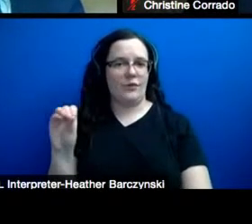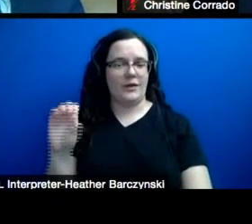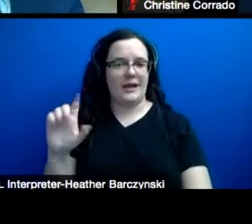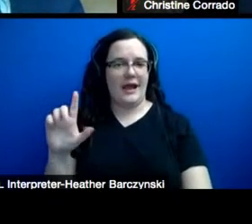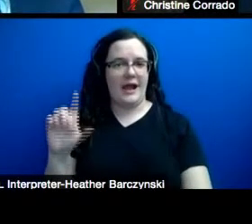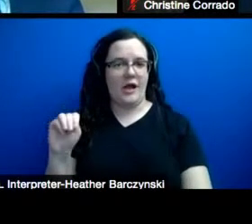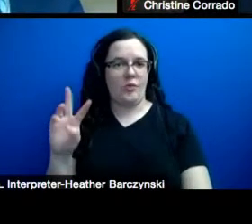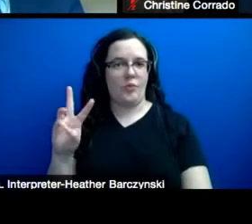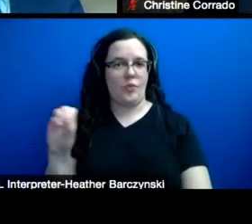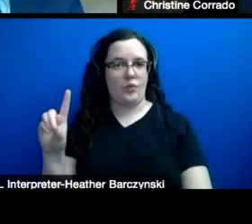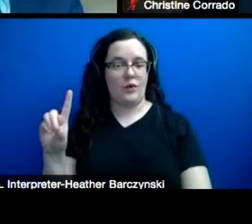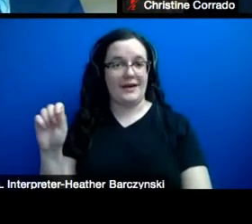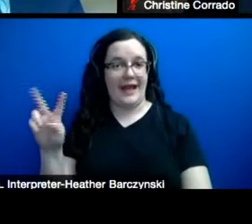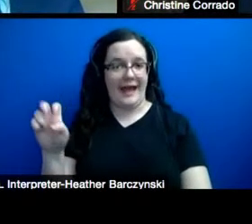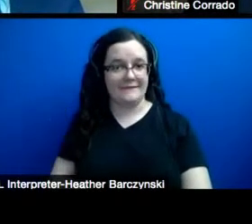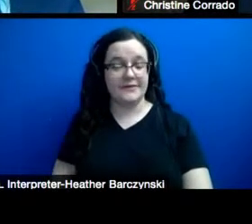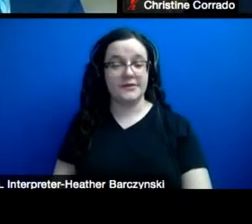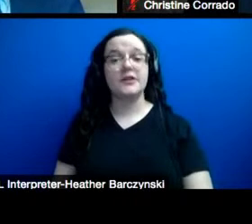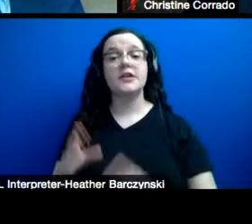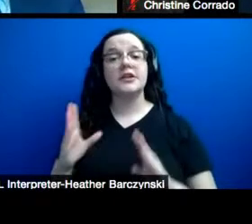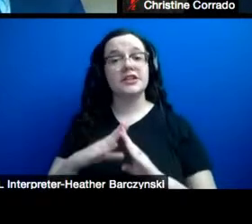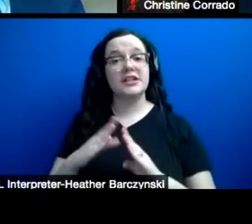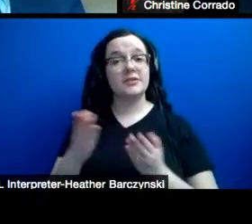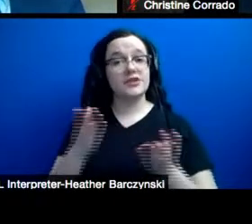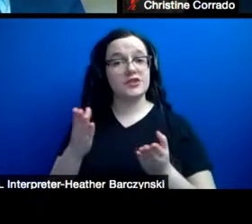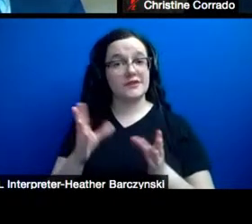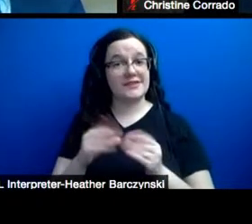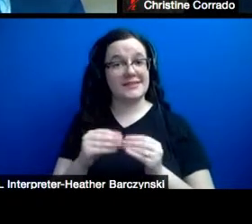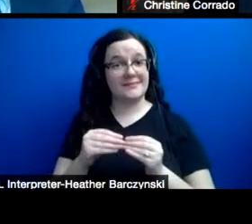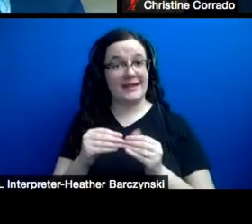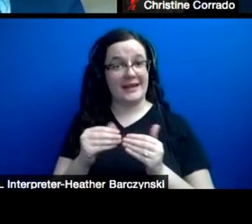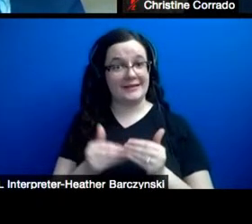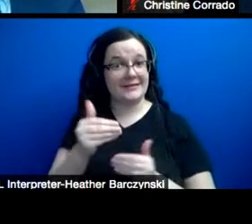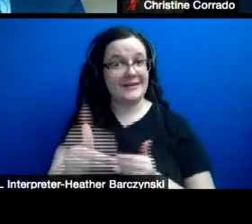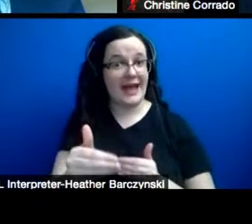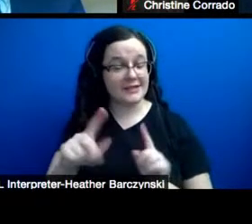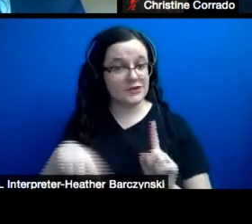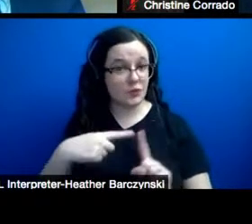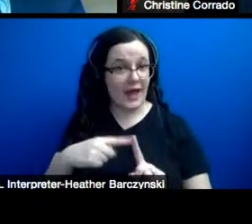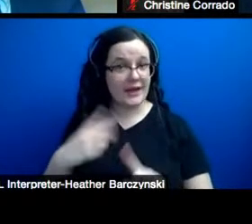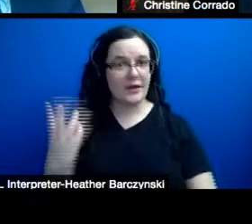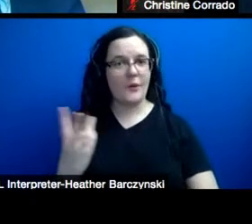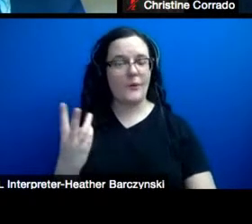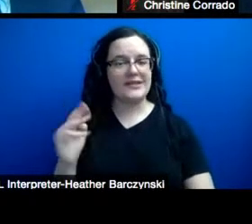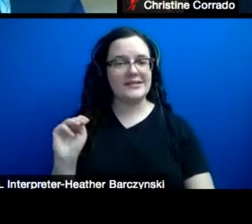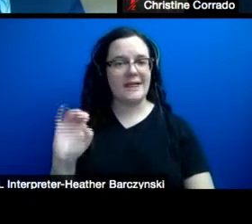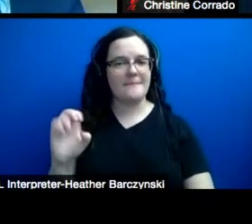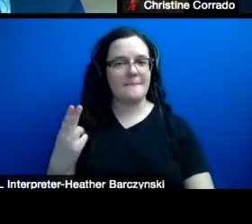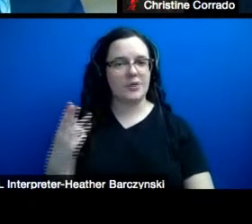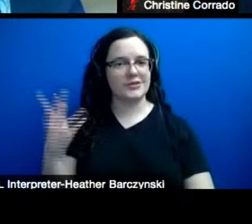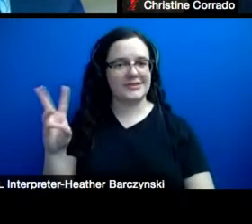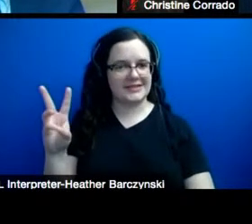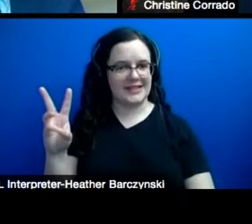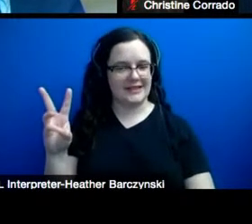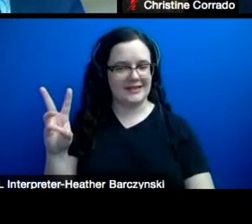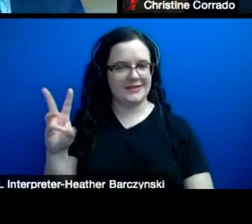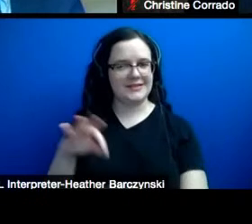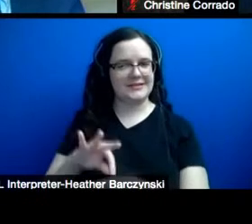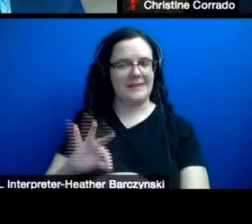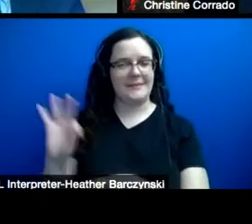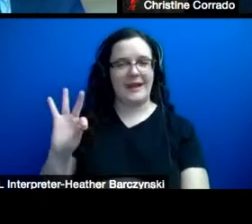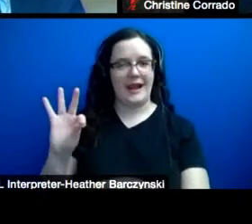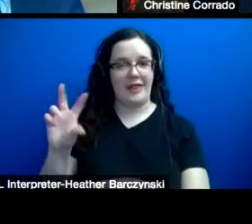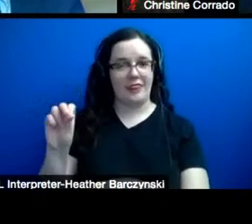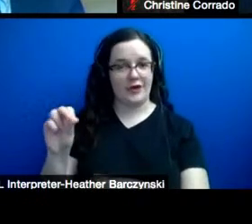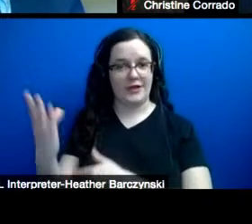The next meeting of the Community Services Committee will be on Wednesday, March 16th at 9:30